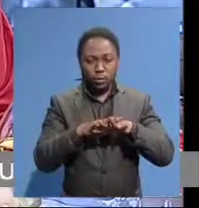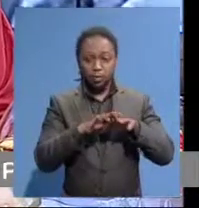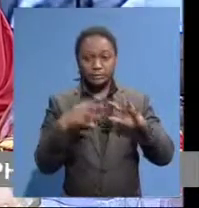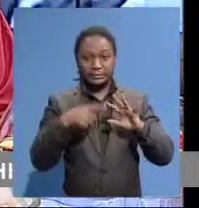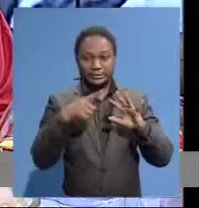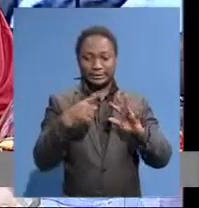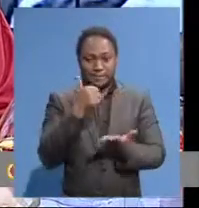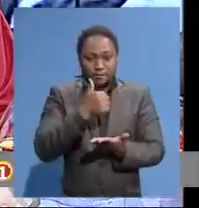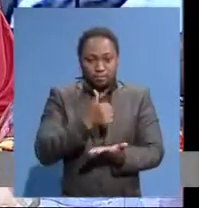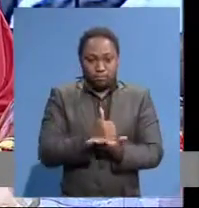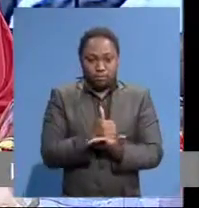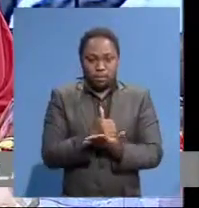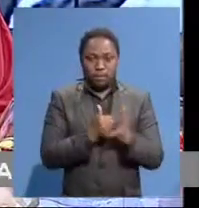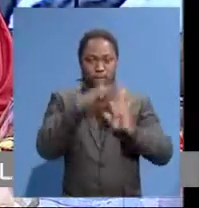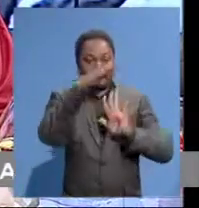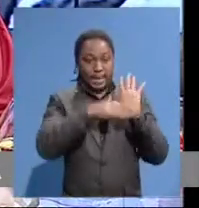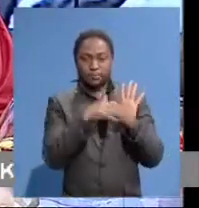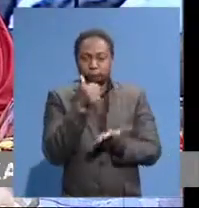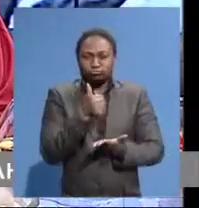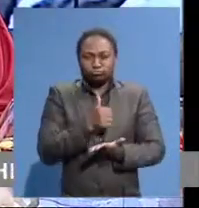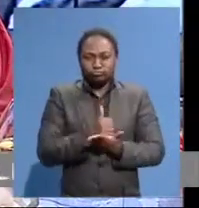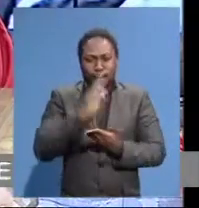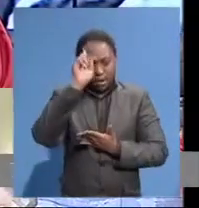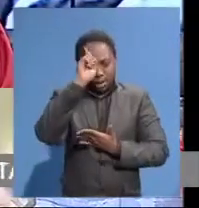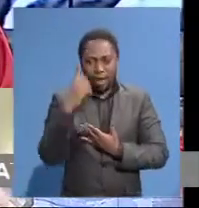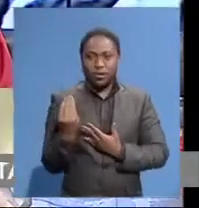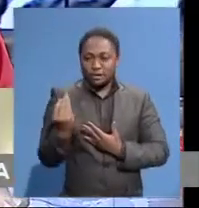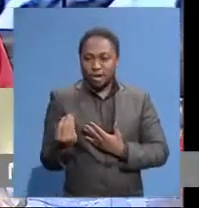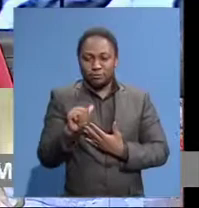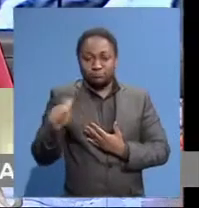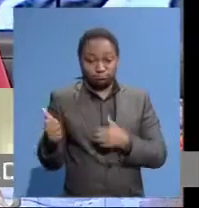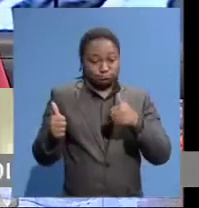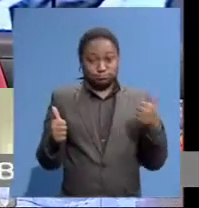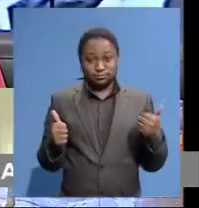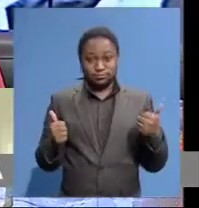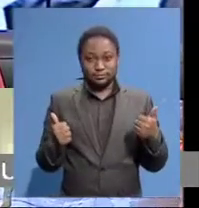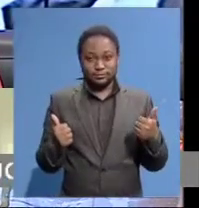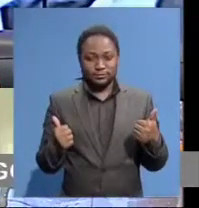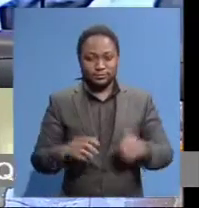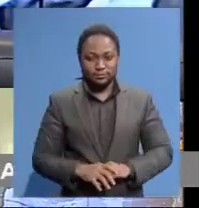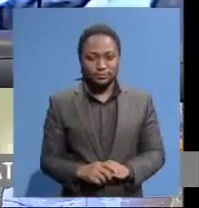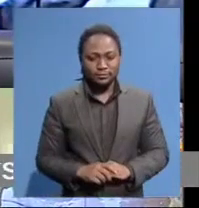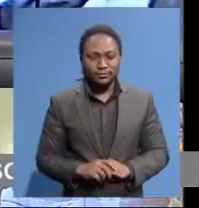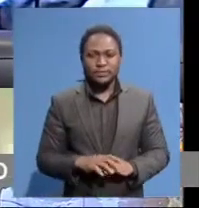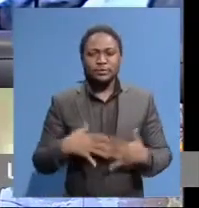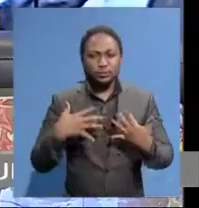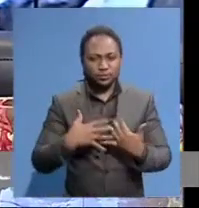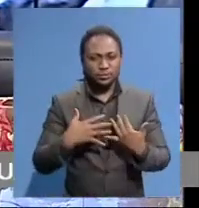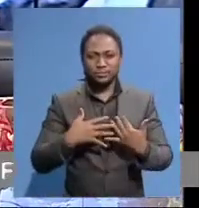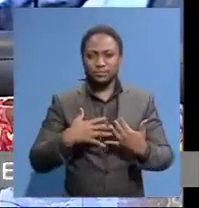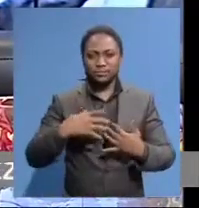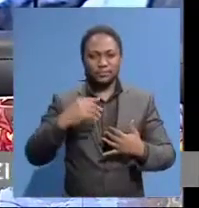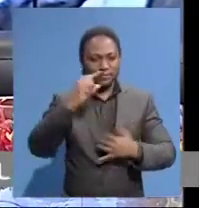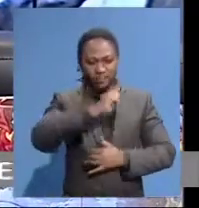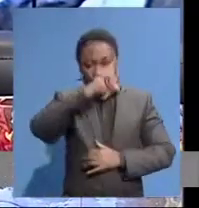sitting with a child who's actually wearing a uniform of a nurse. I think that little girl is less than 3 years. She was seated there looking She's like six